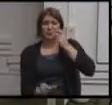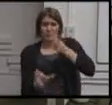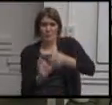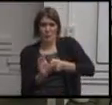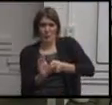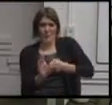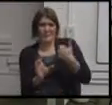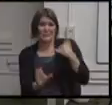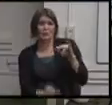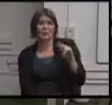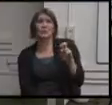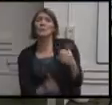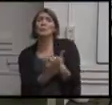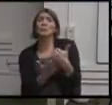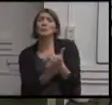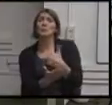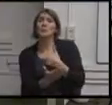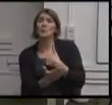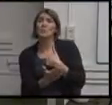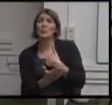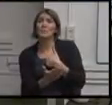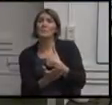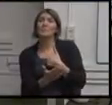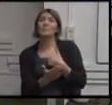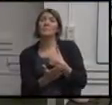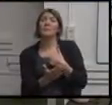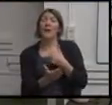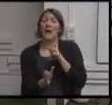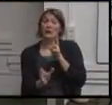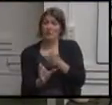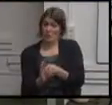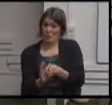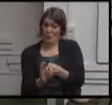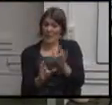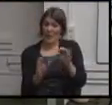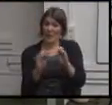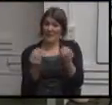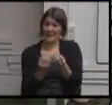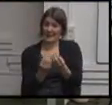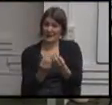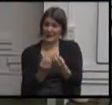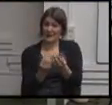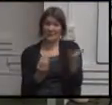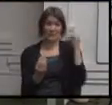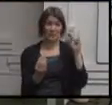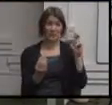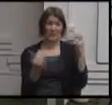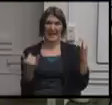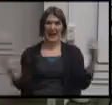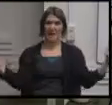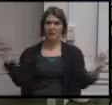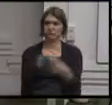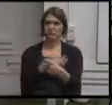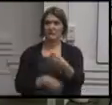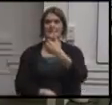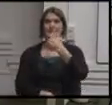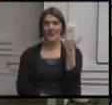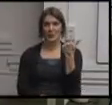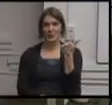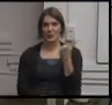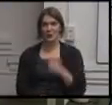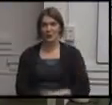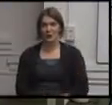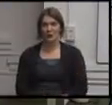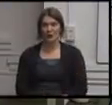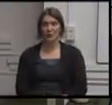of June. What I joined back in June is an organization that's very different than the organization that exists today.